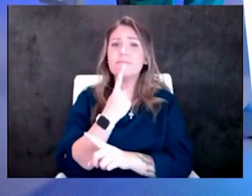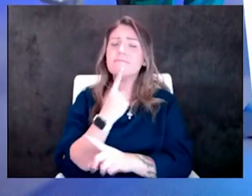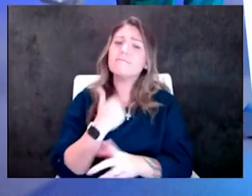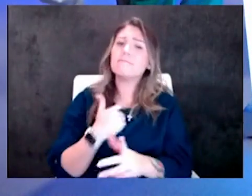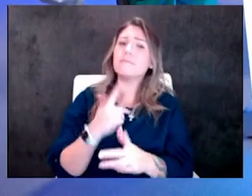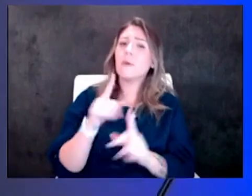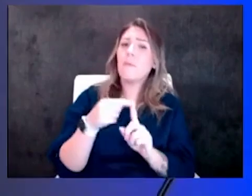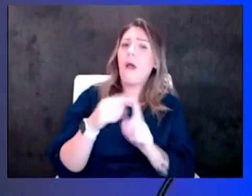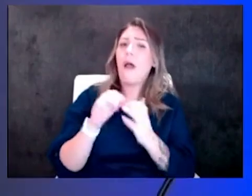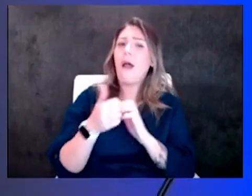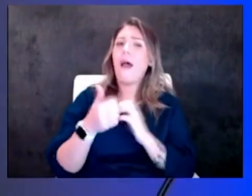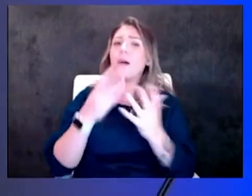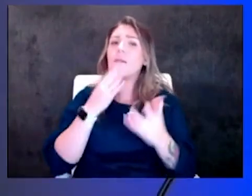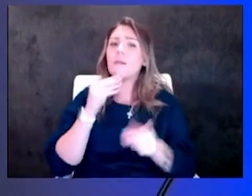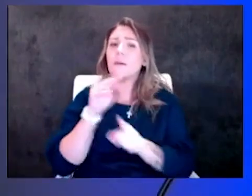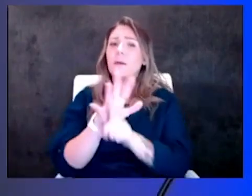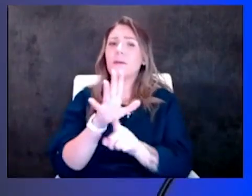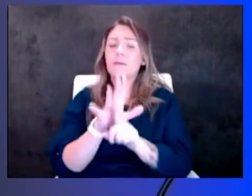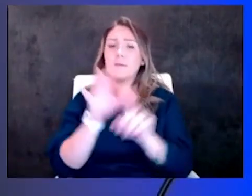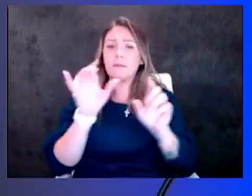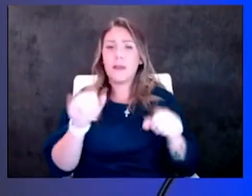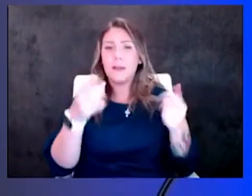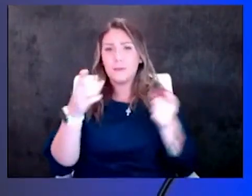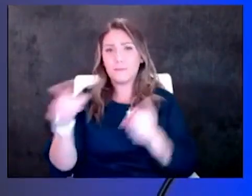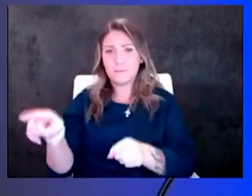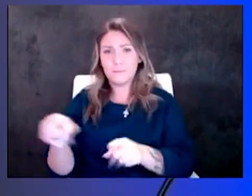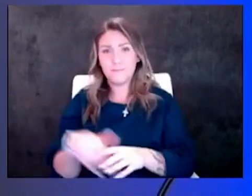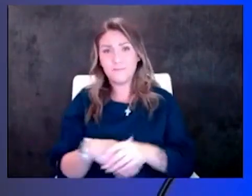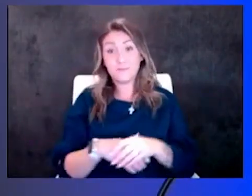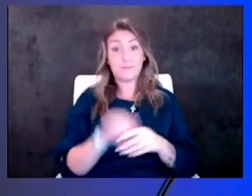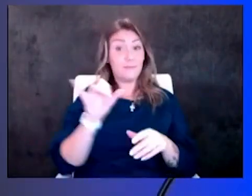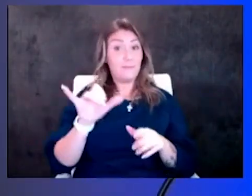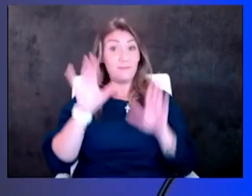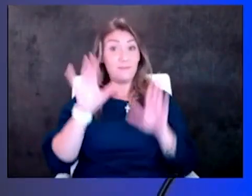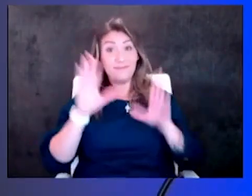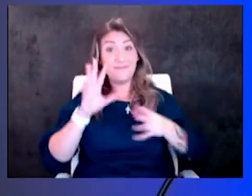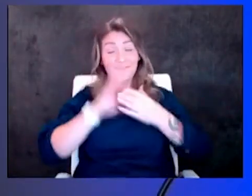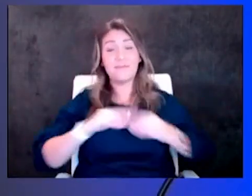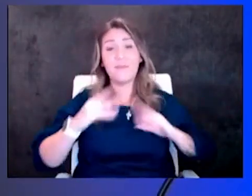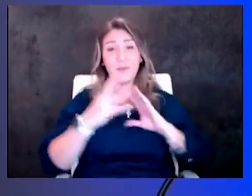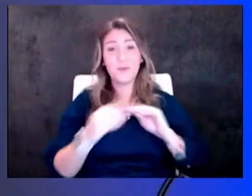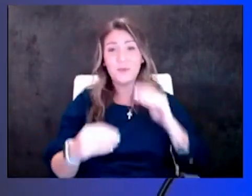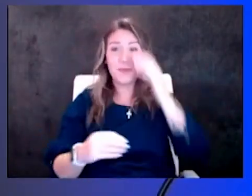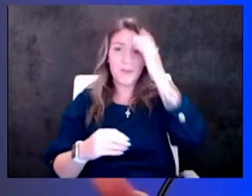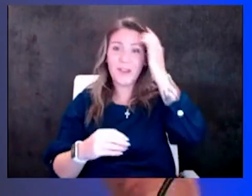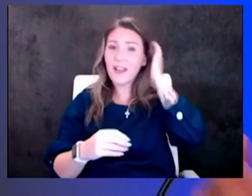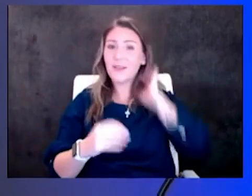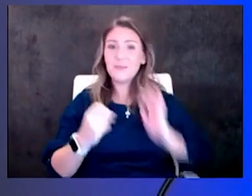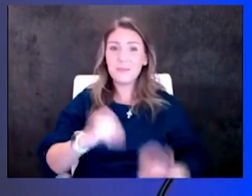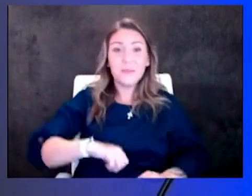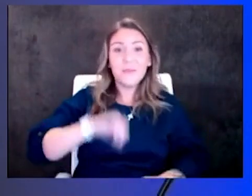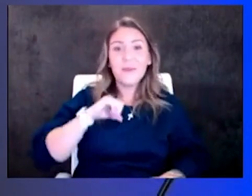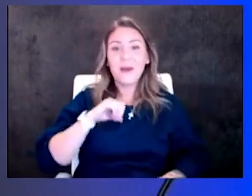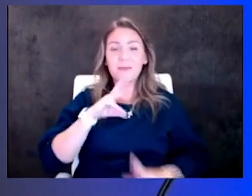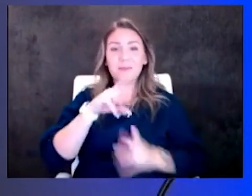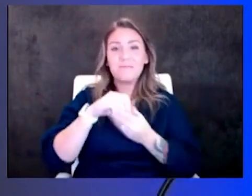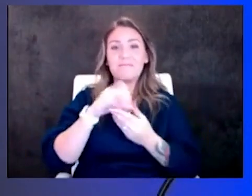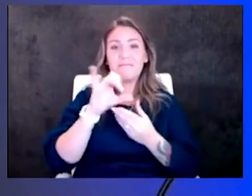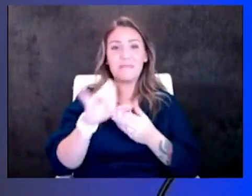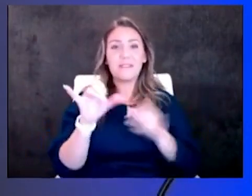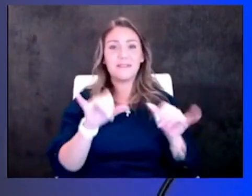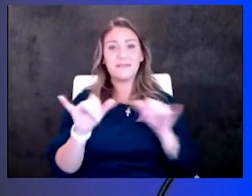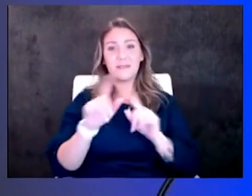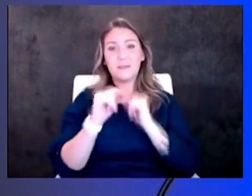have. Well, that's an incredible story, and I'm proud to just sort of be a part of the same team that